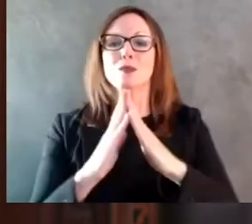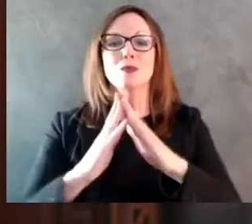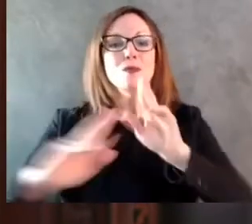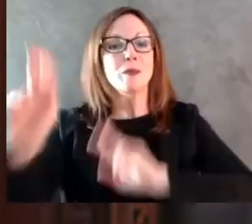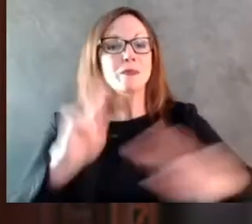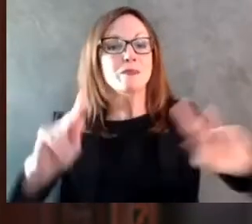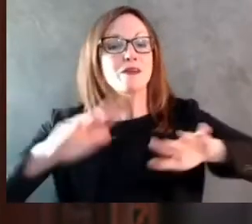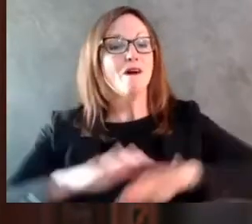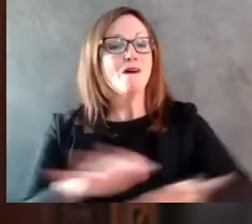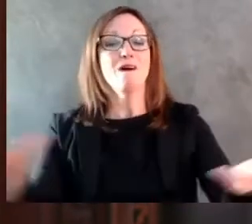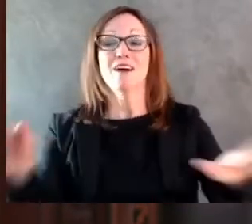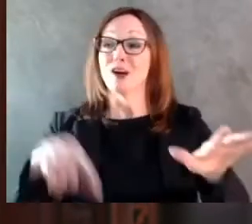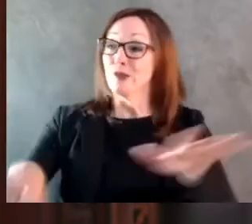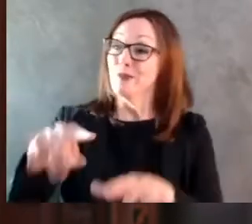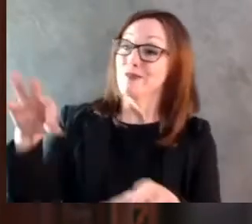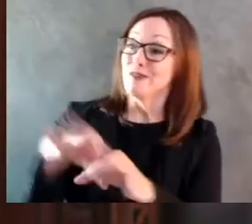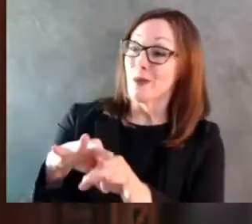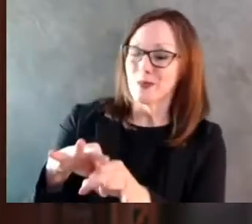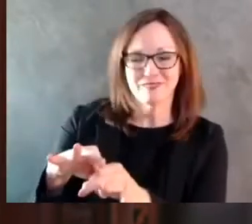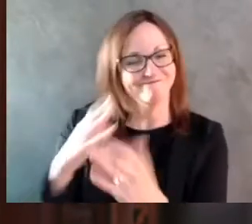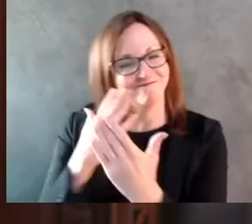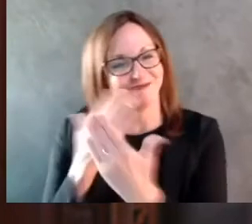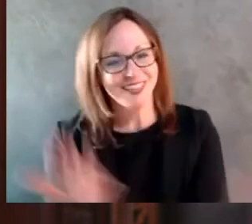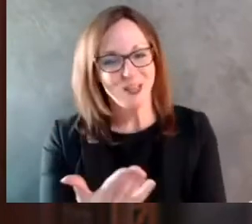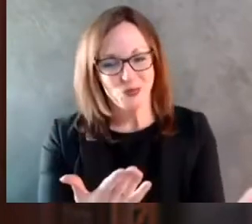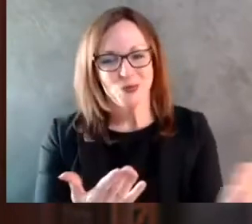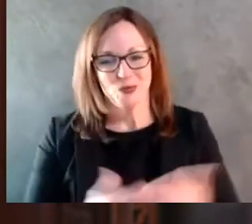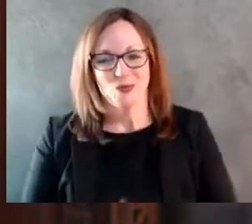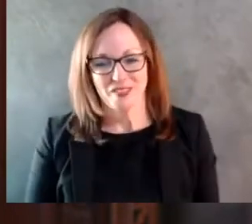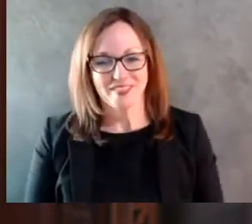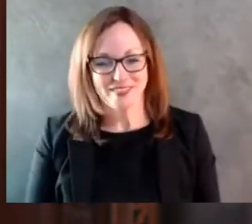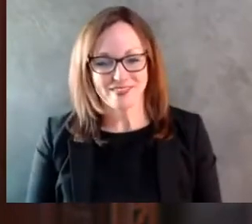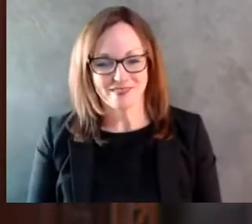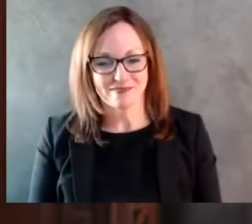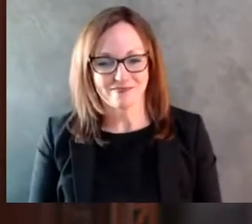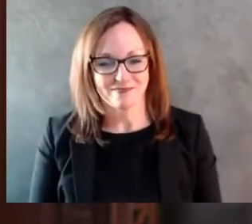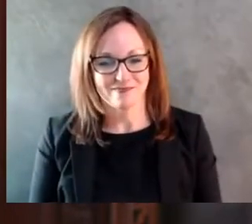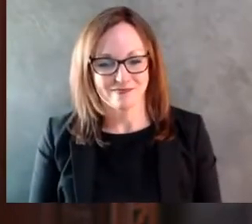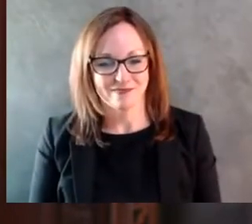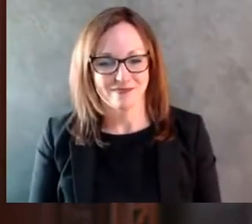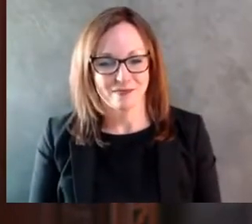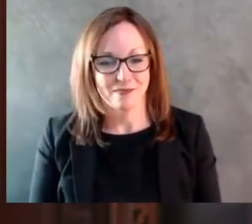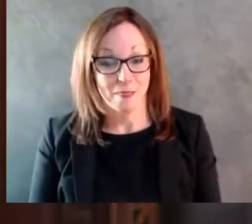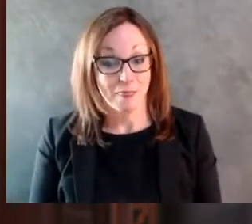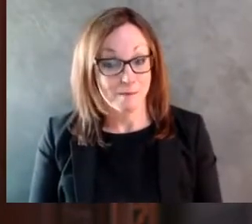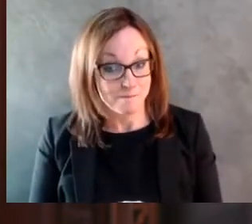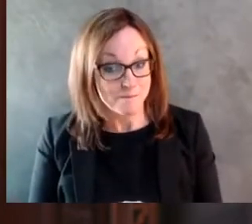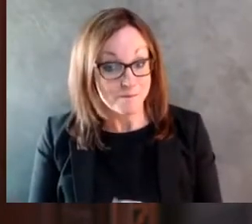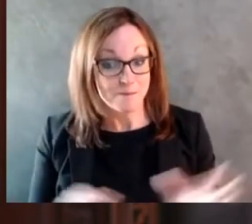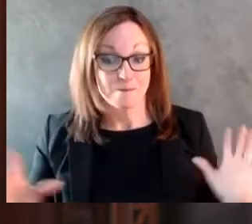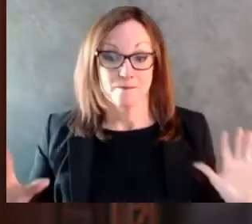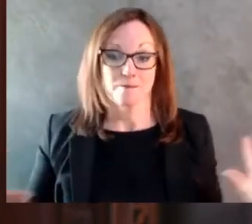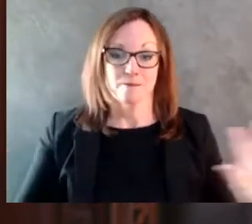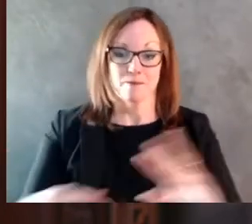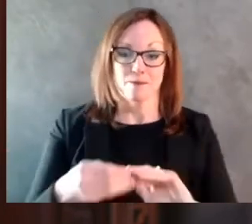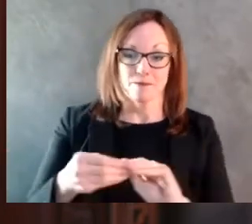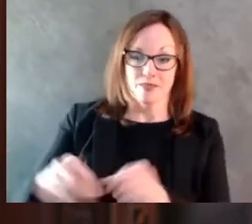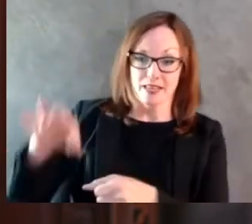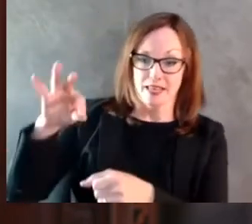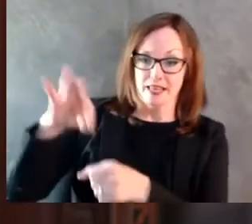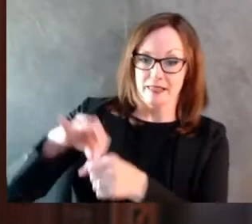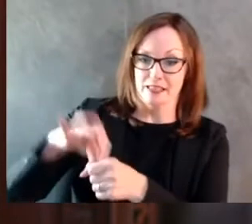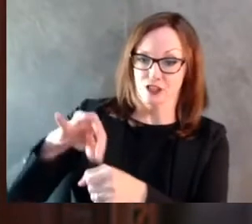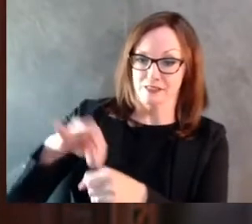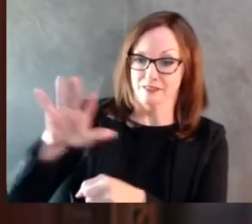prevailed even during these unprecedented and challenging times. That said, the November general election will be here before you